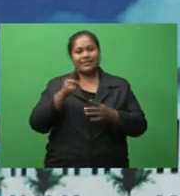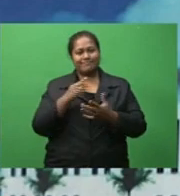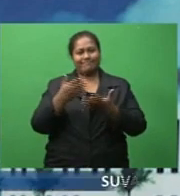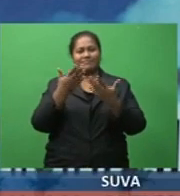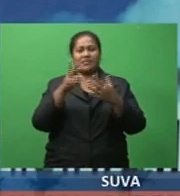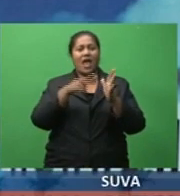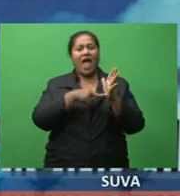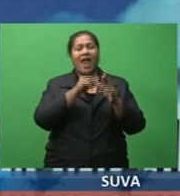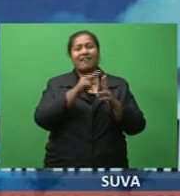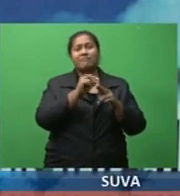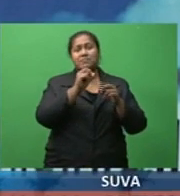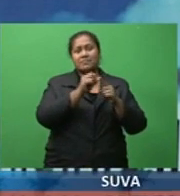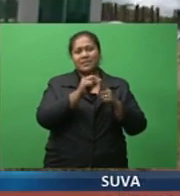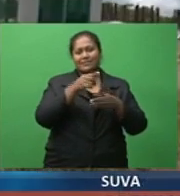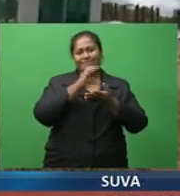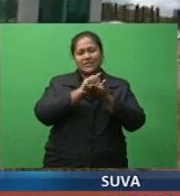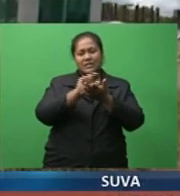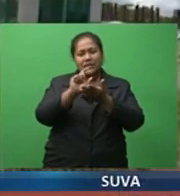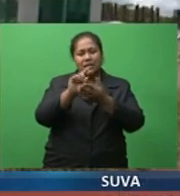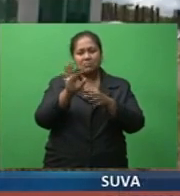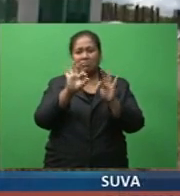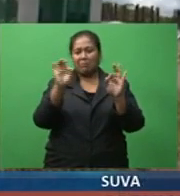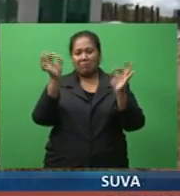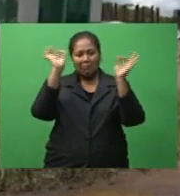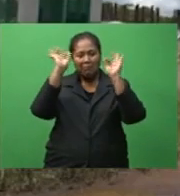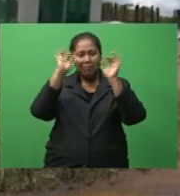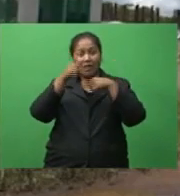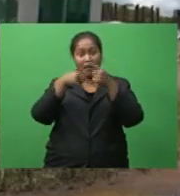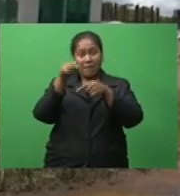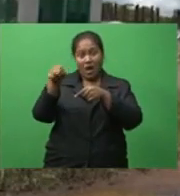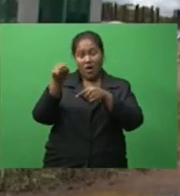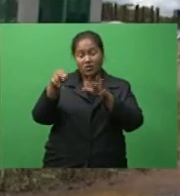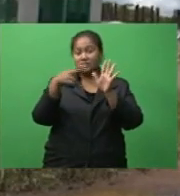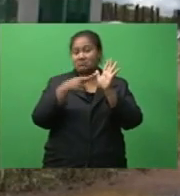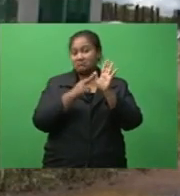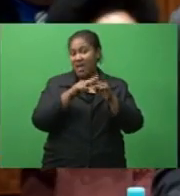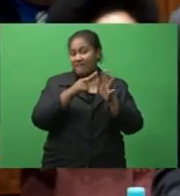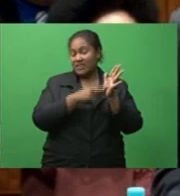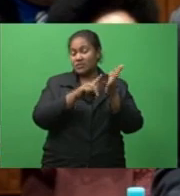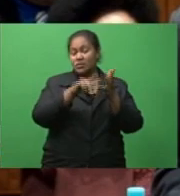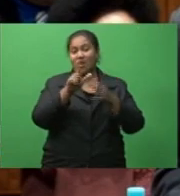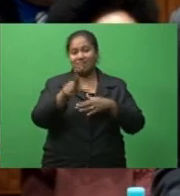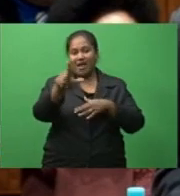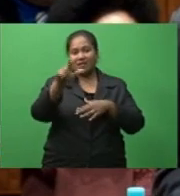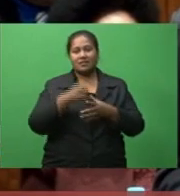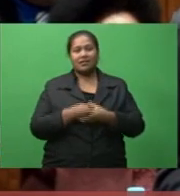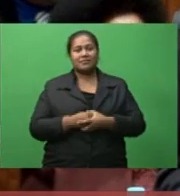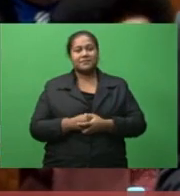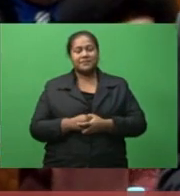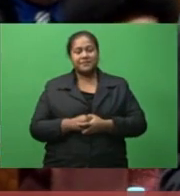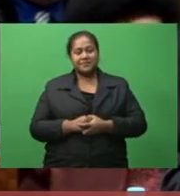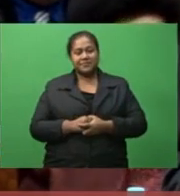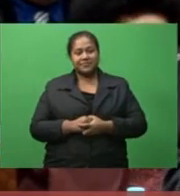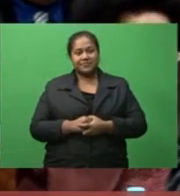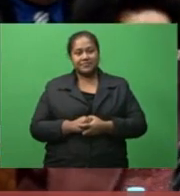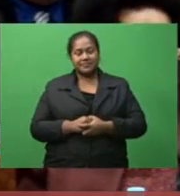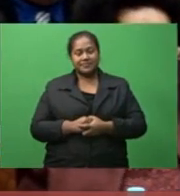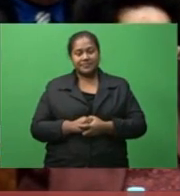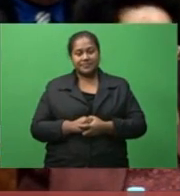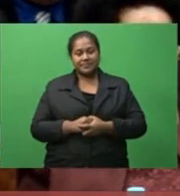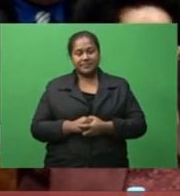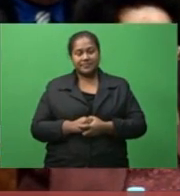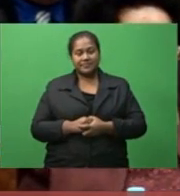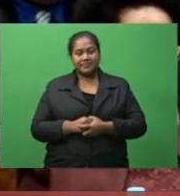the NFP leader was clearly unaware of the status of FNU Mombasa Campus. I'm also been told that the